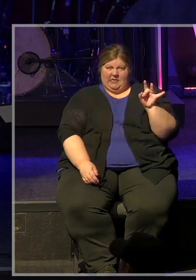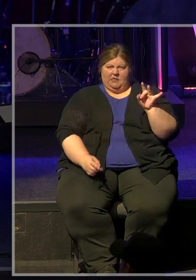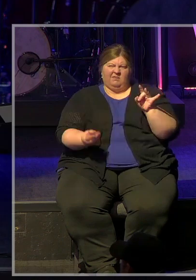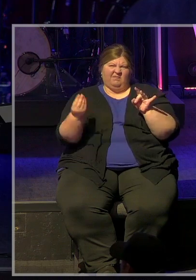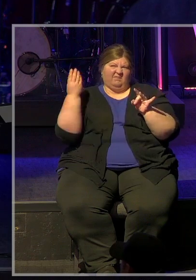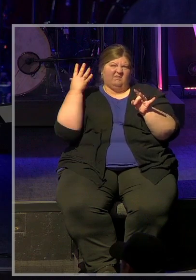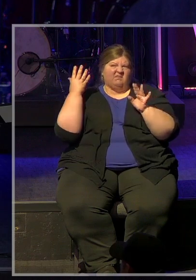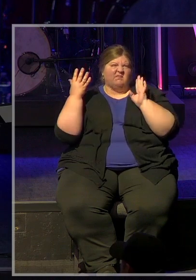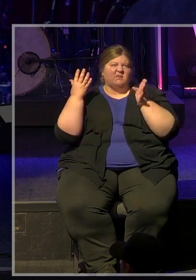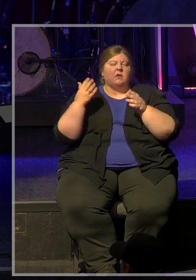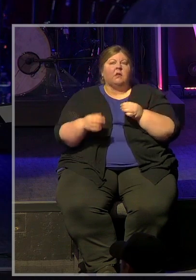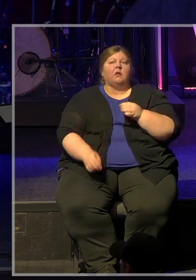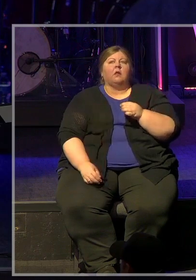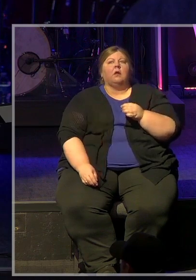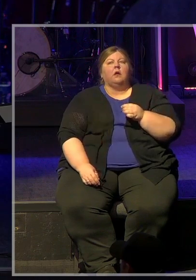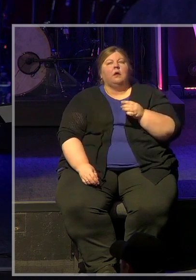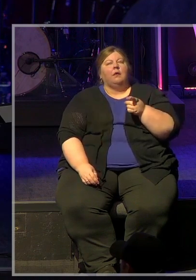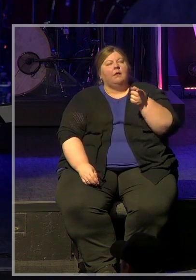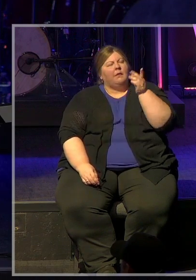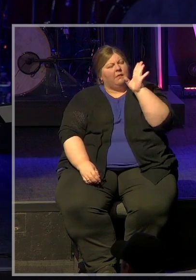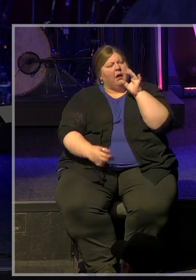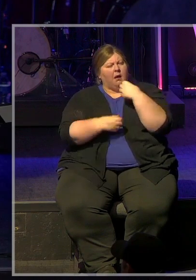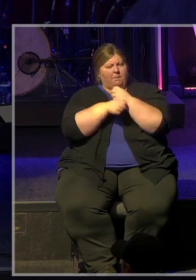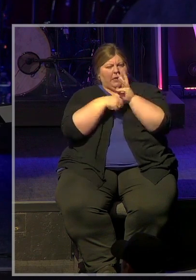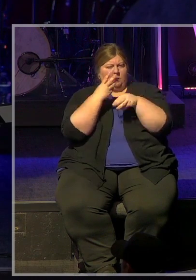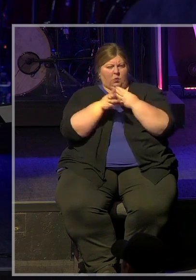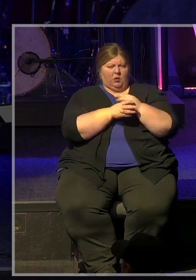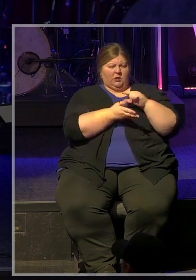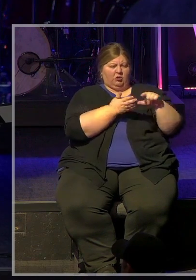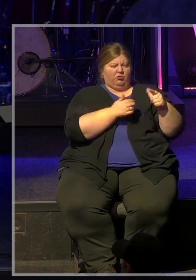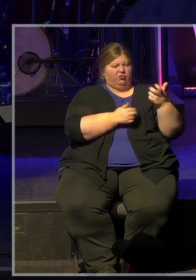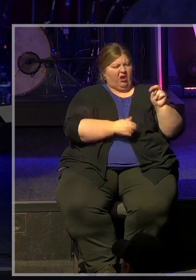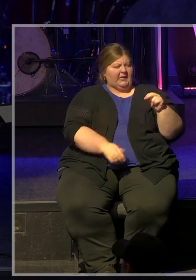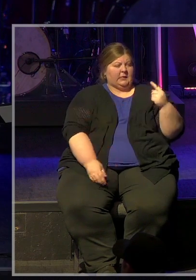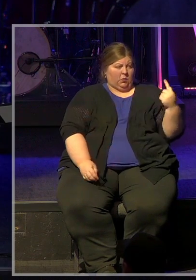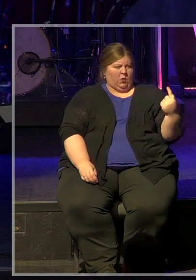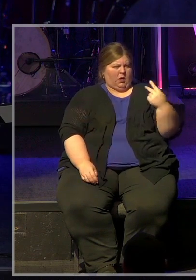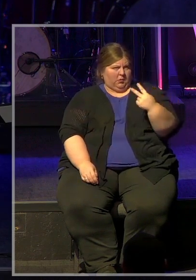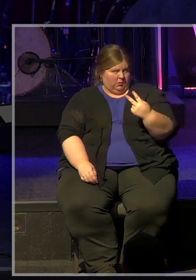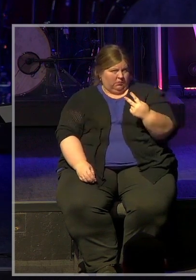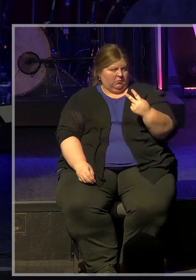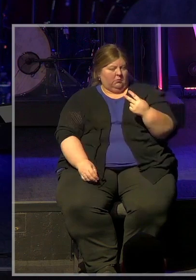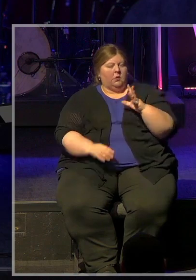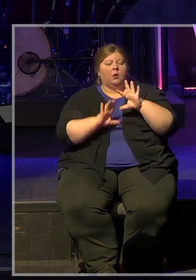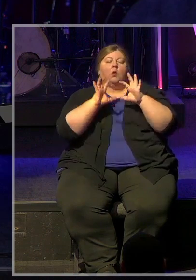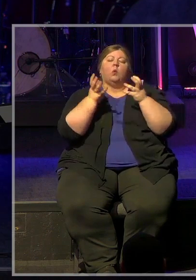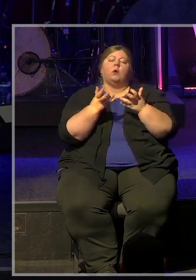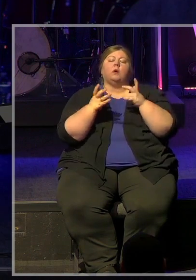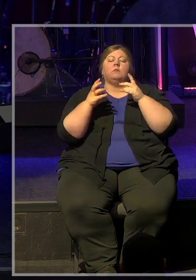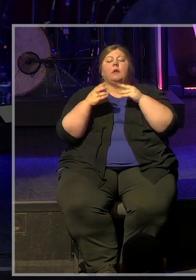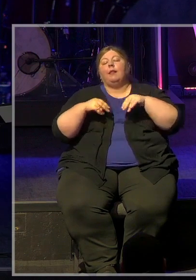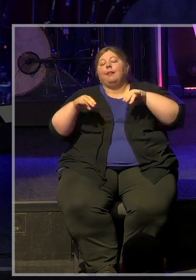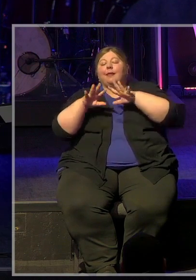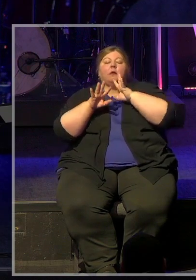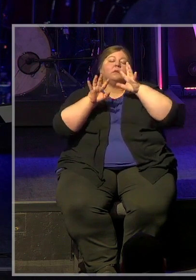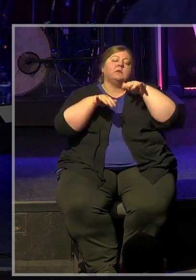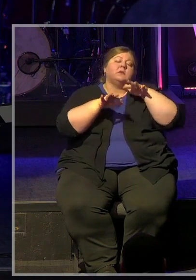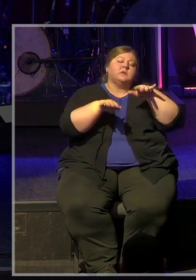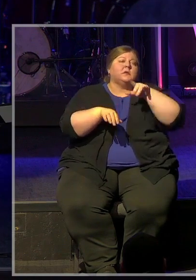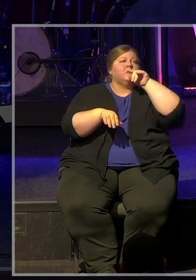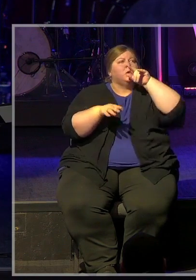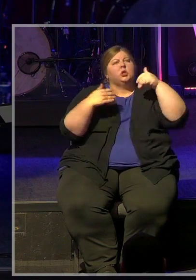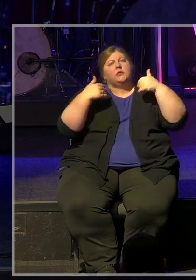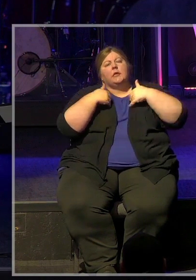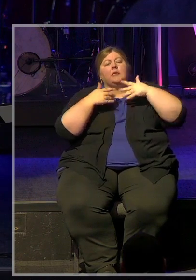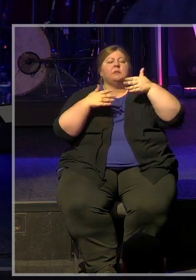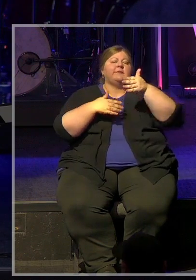screen. But God creates the world in Genesis 1 and 2. And as God creates the world, he creates the land and the sea, the birds, the